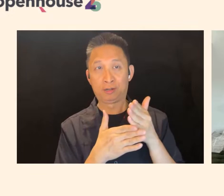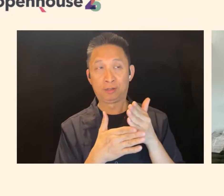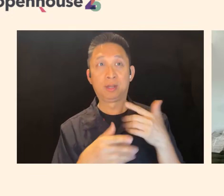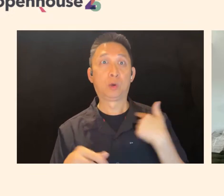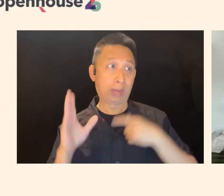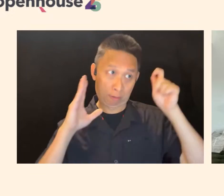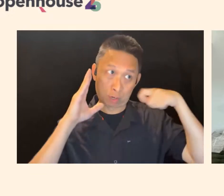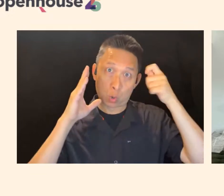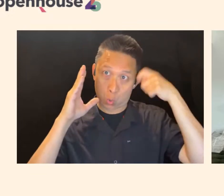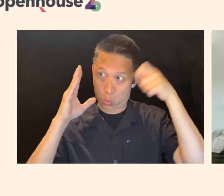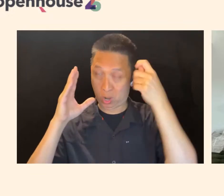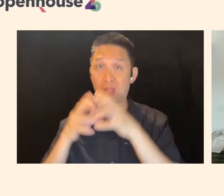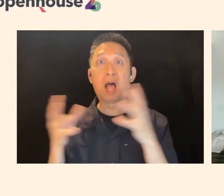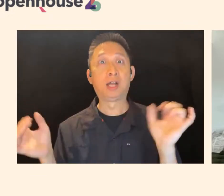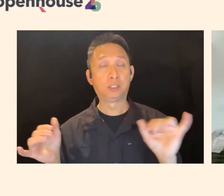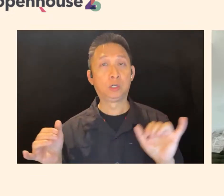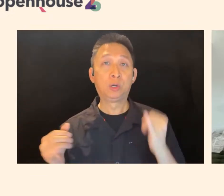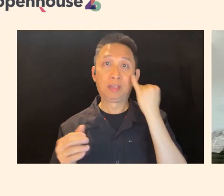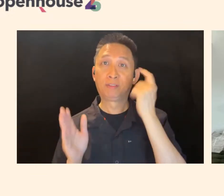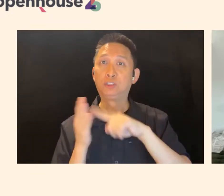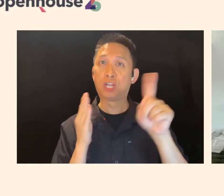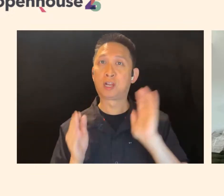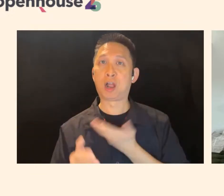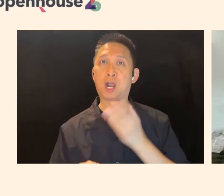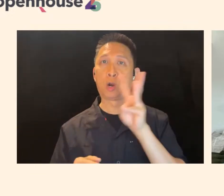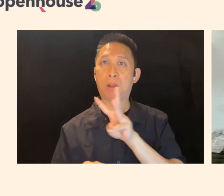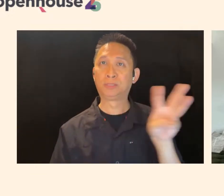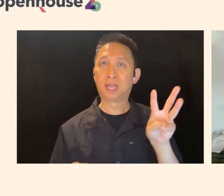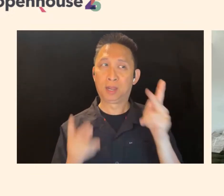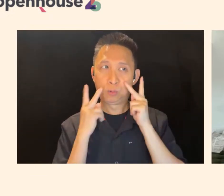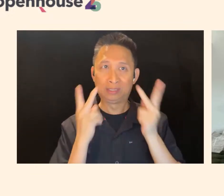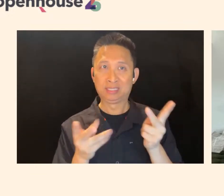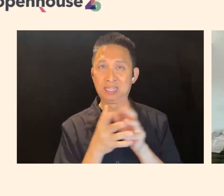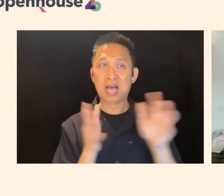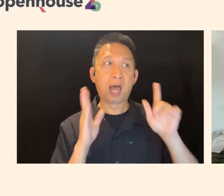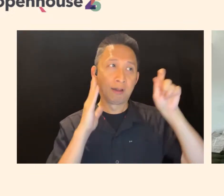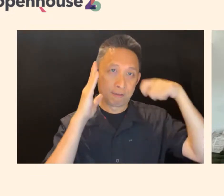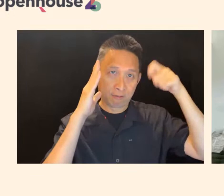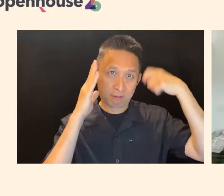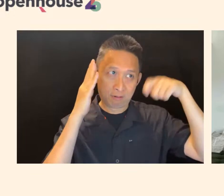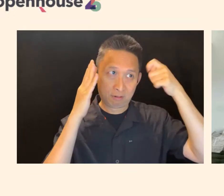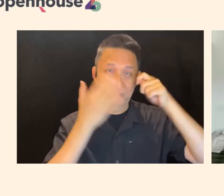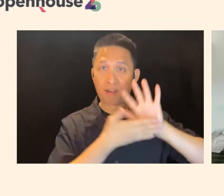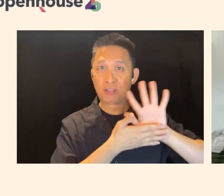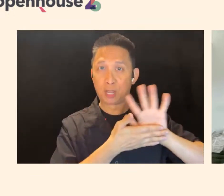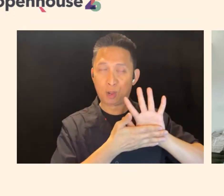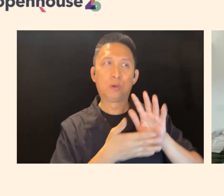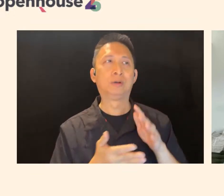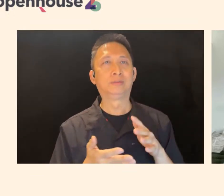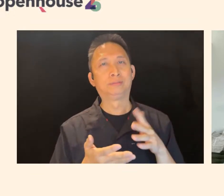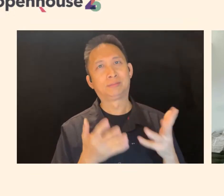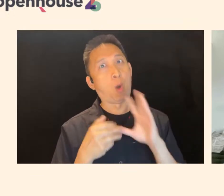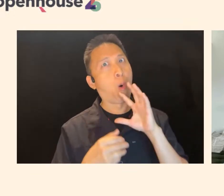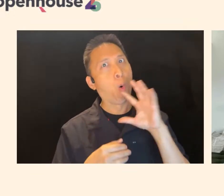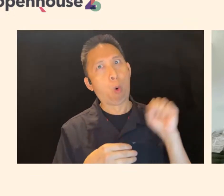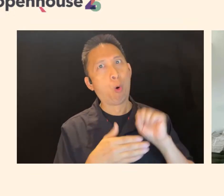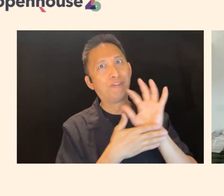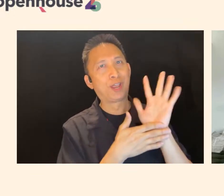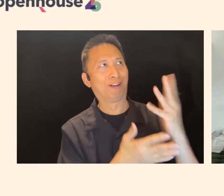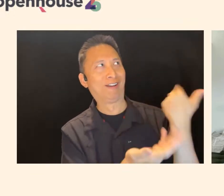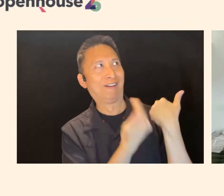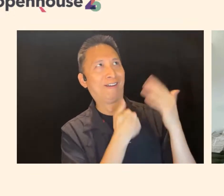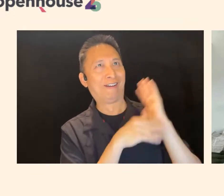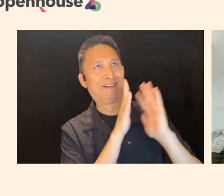videos out there on EBPrec. So even though they were grainy and kind of like real amateur, we decided